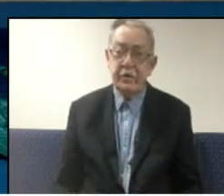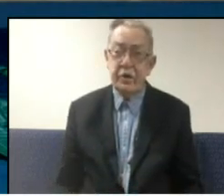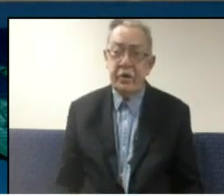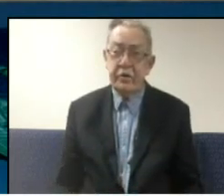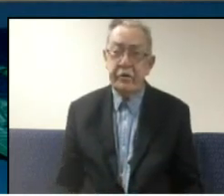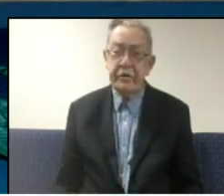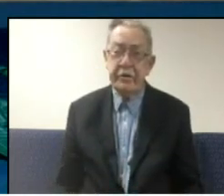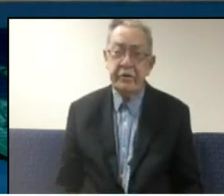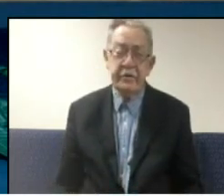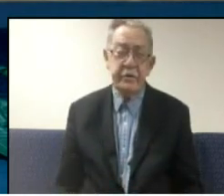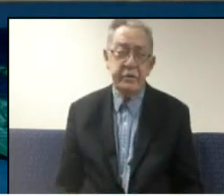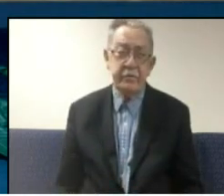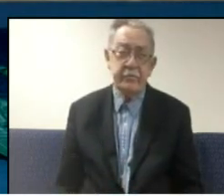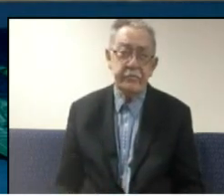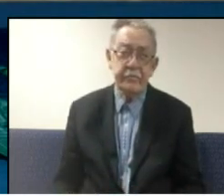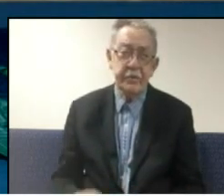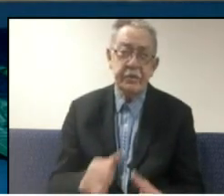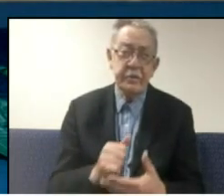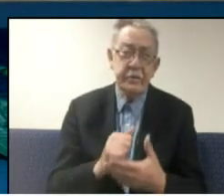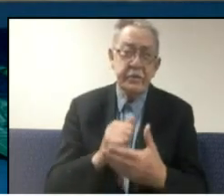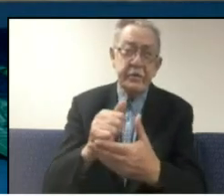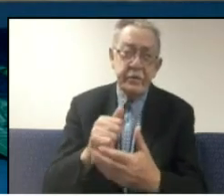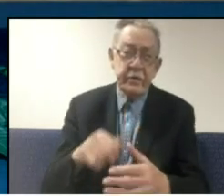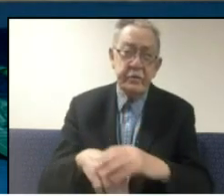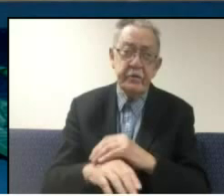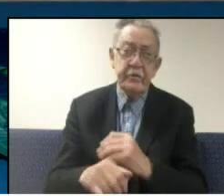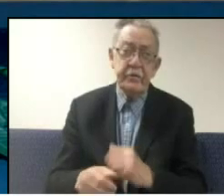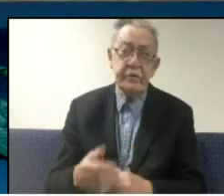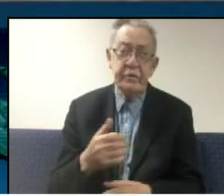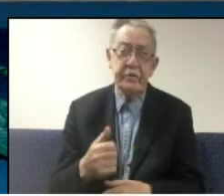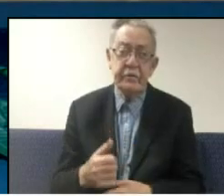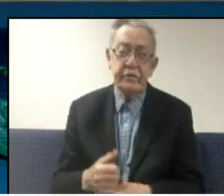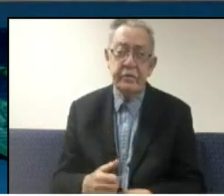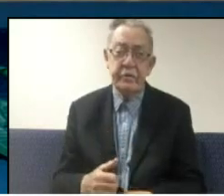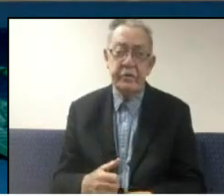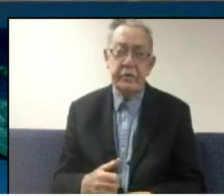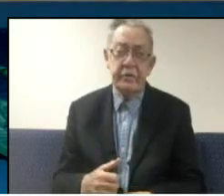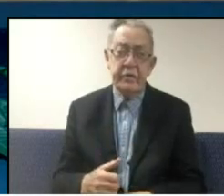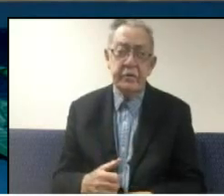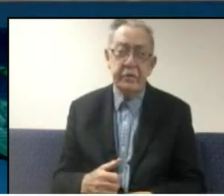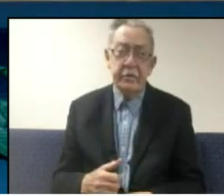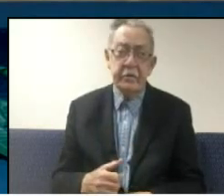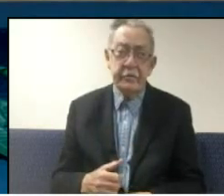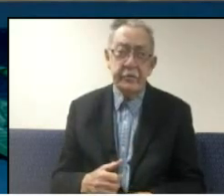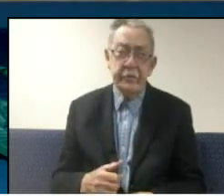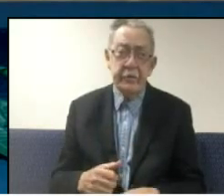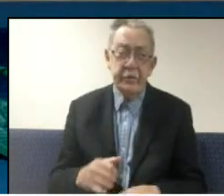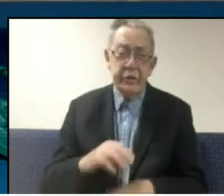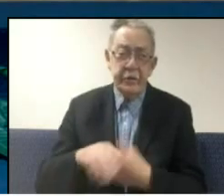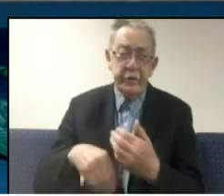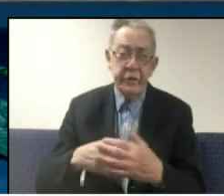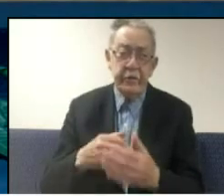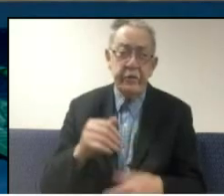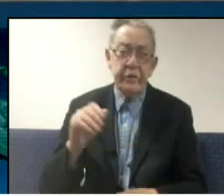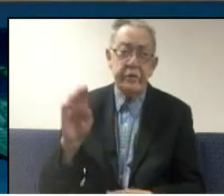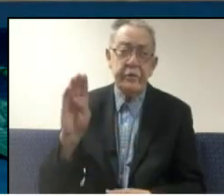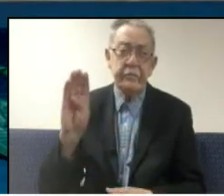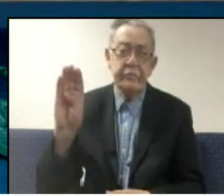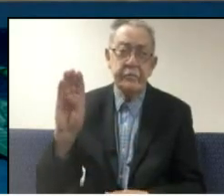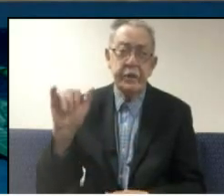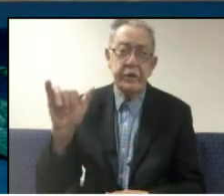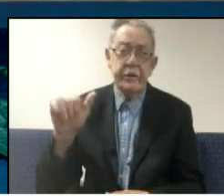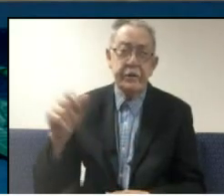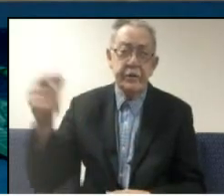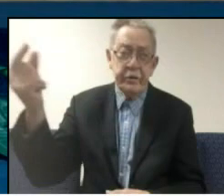what, I can help you do better than you've been doing. No, it's all by grace. God simply